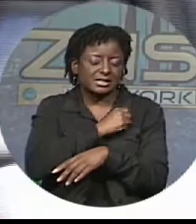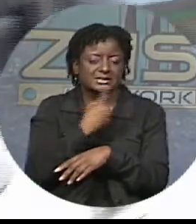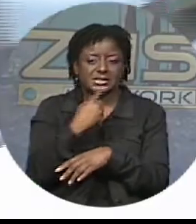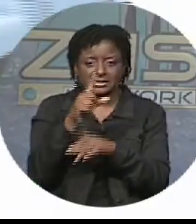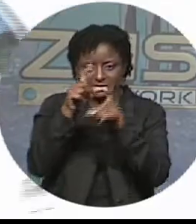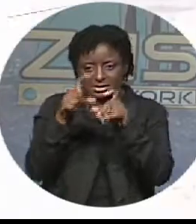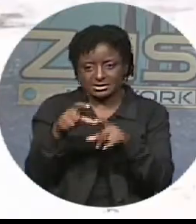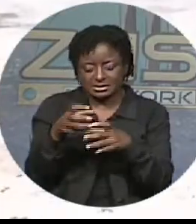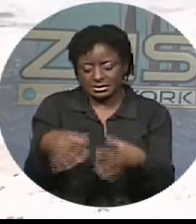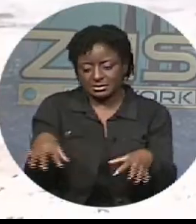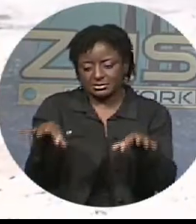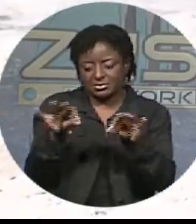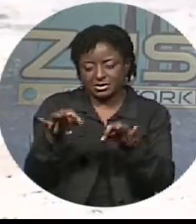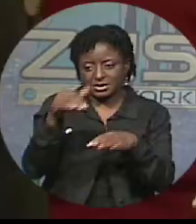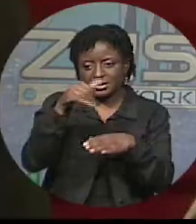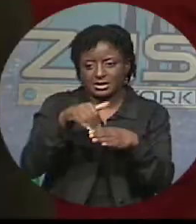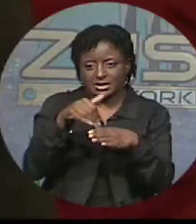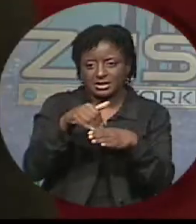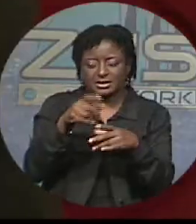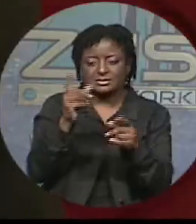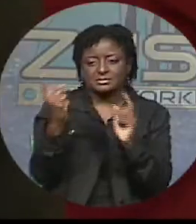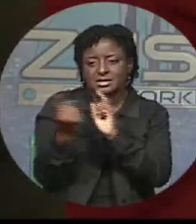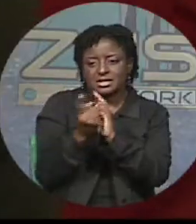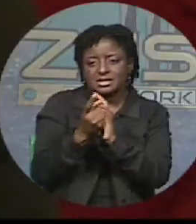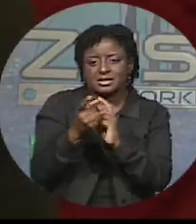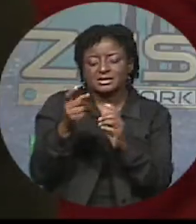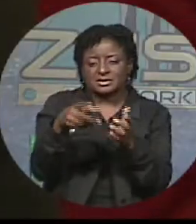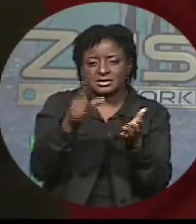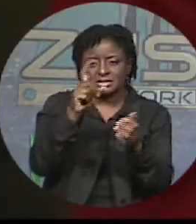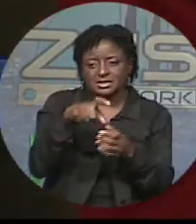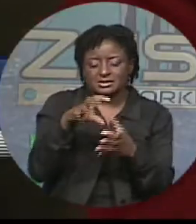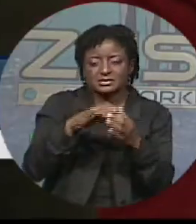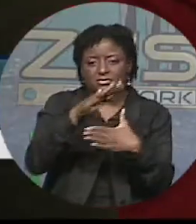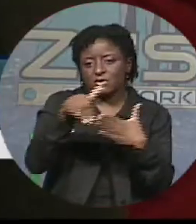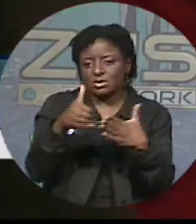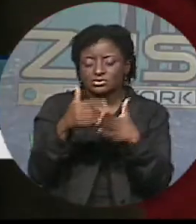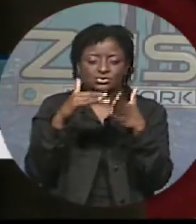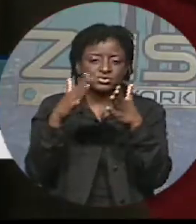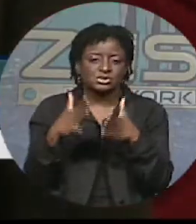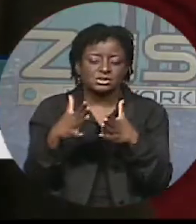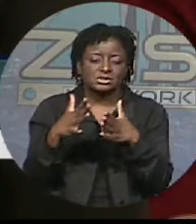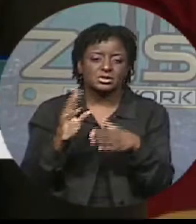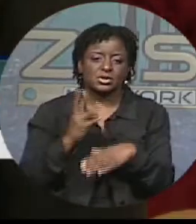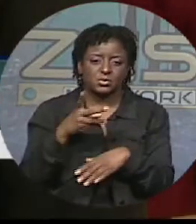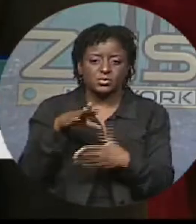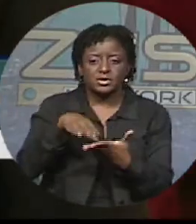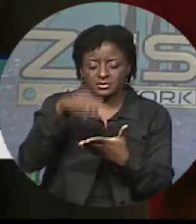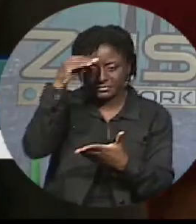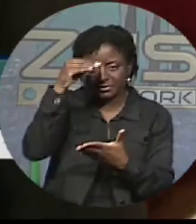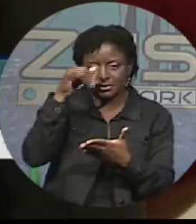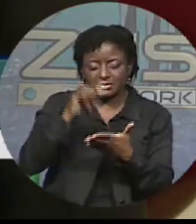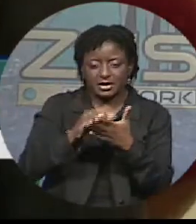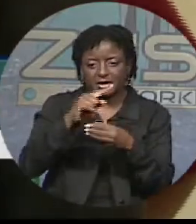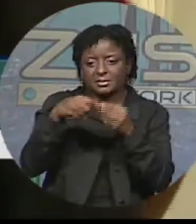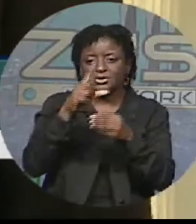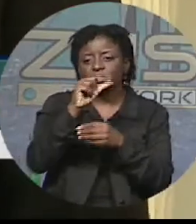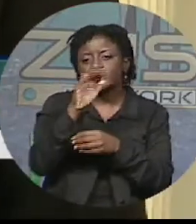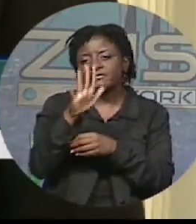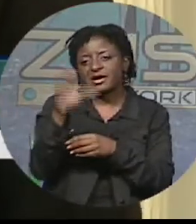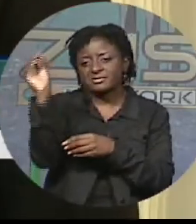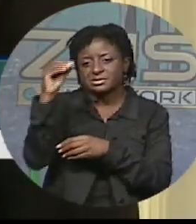demands and needs of our students. What we've found over the years is that about 25% of our students have some